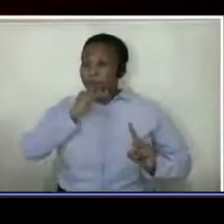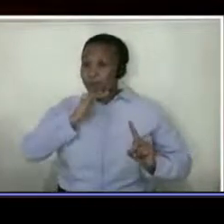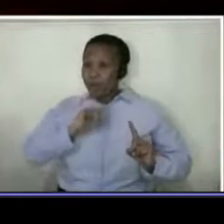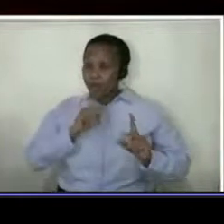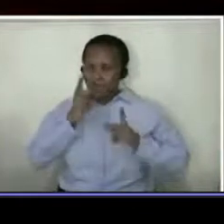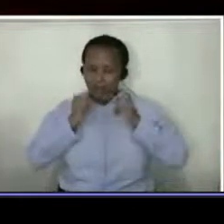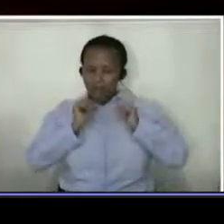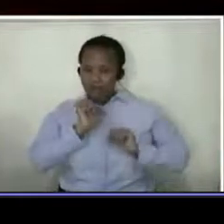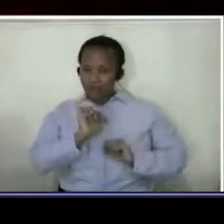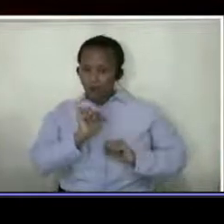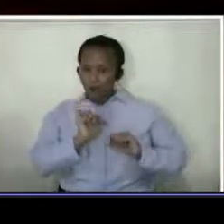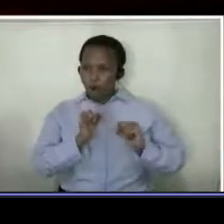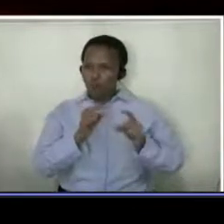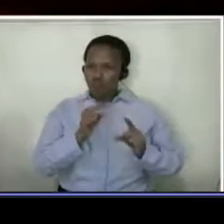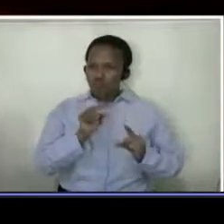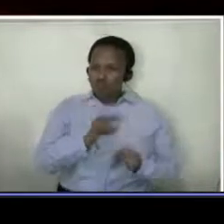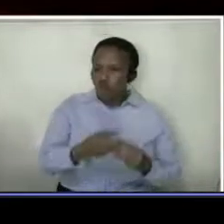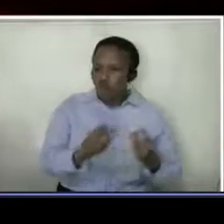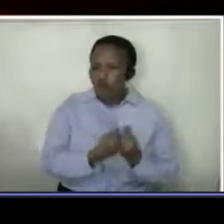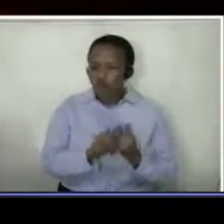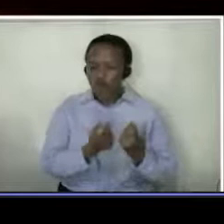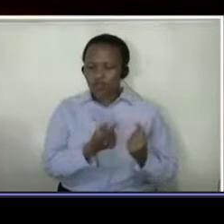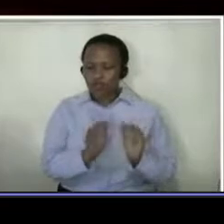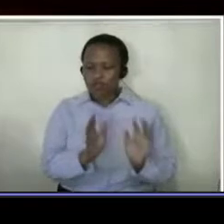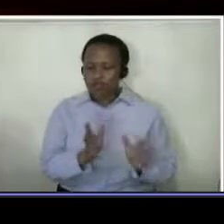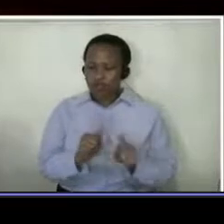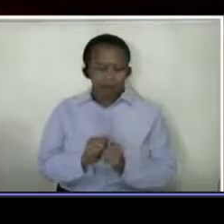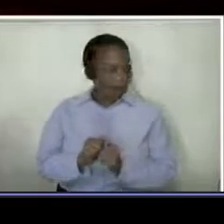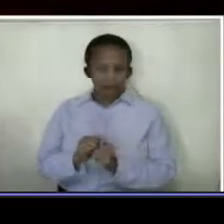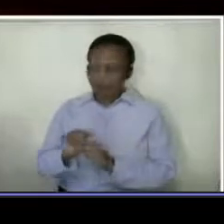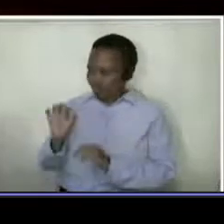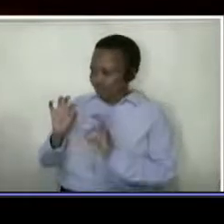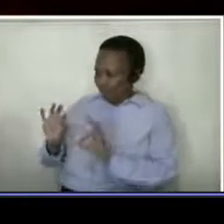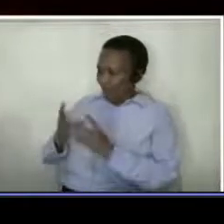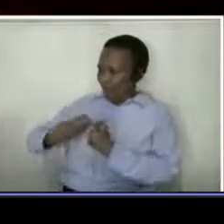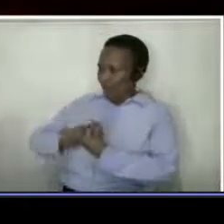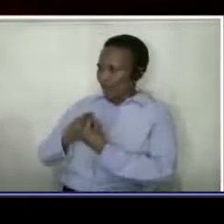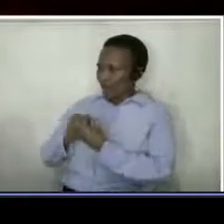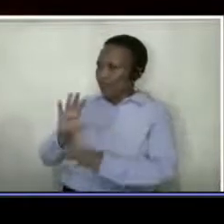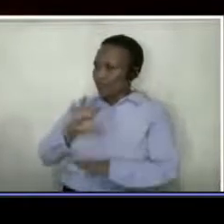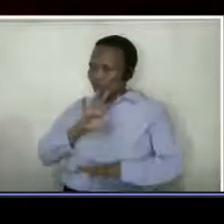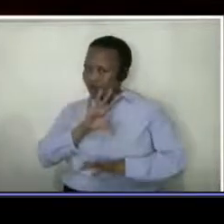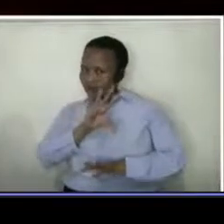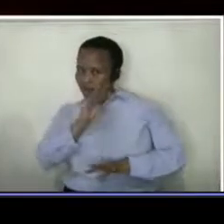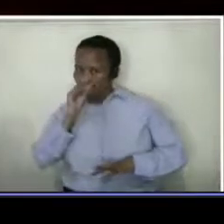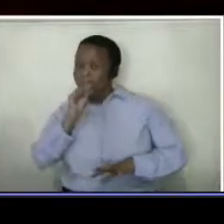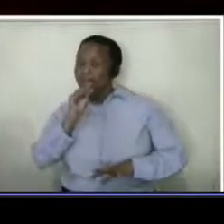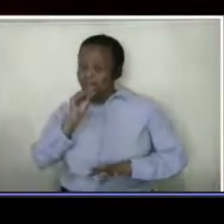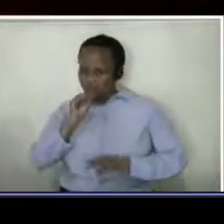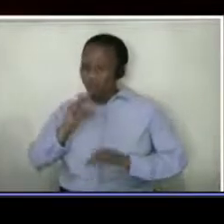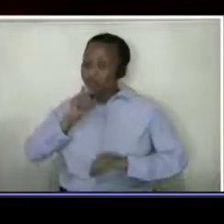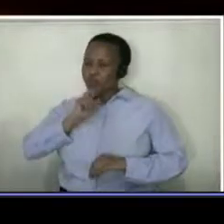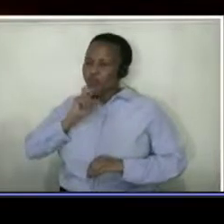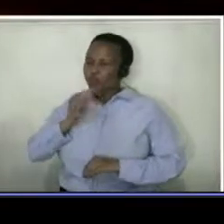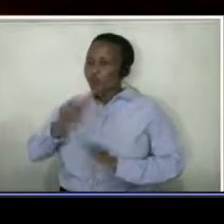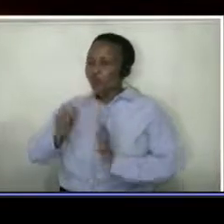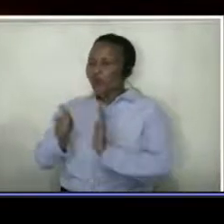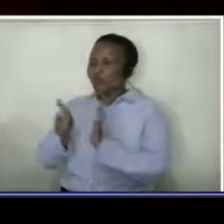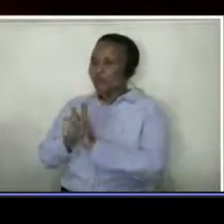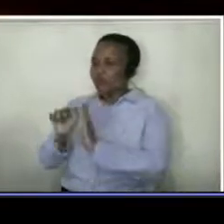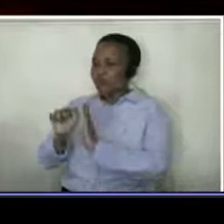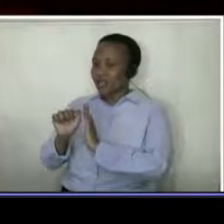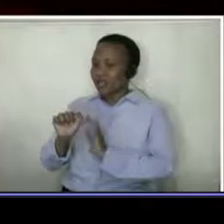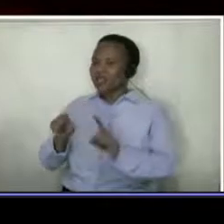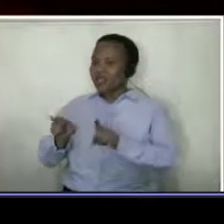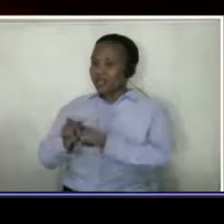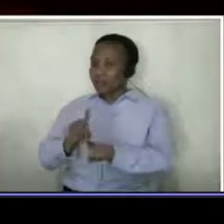You might take his right tactics and use them to your advantage. At the same time, avoid his